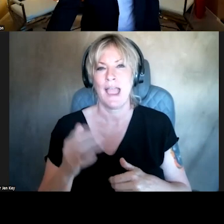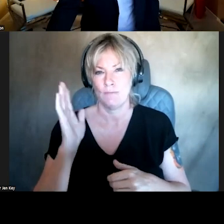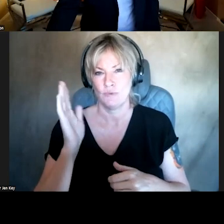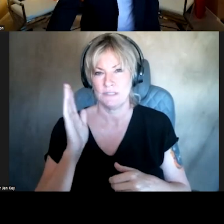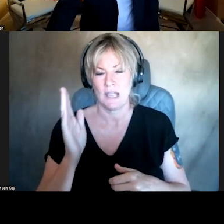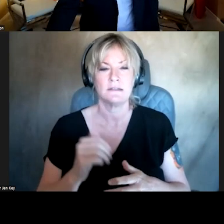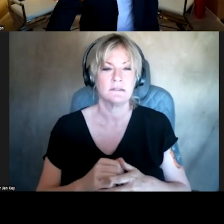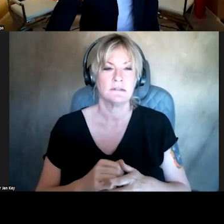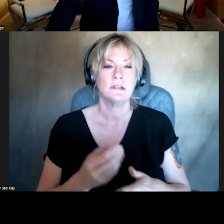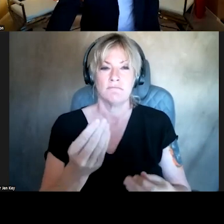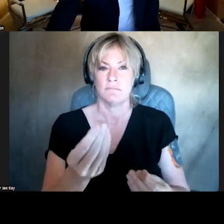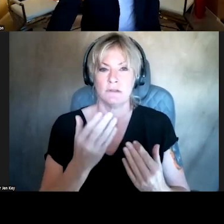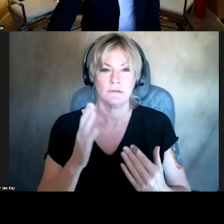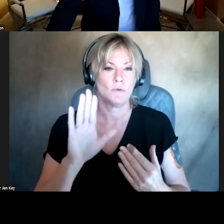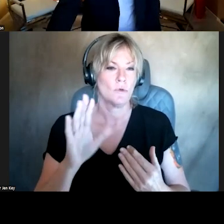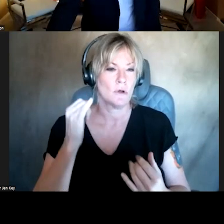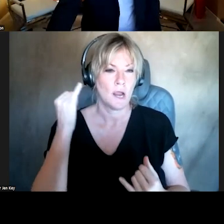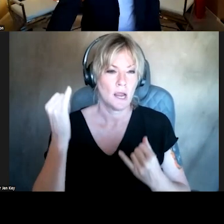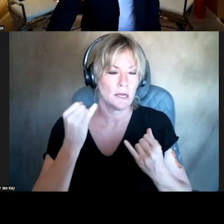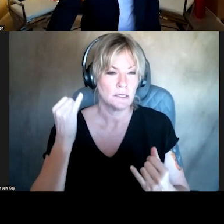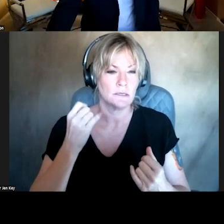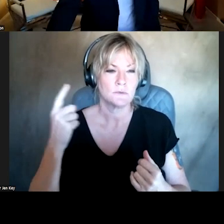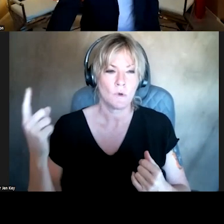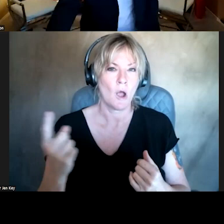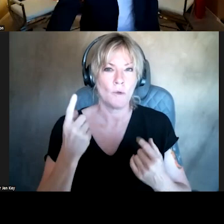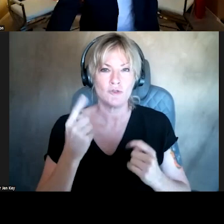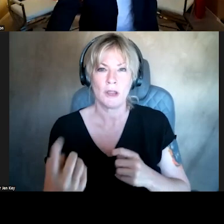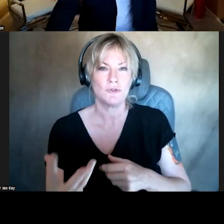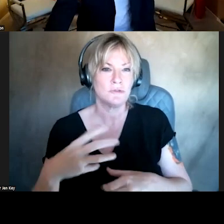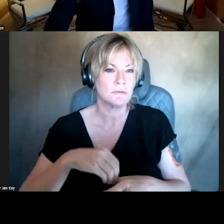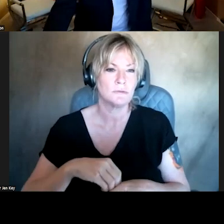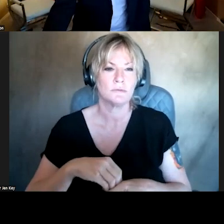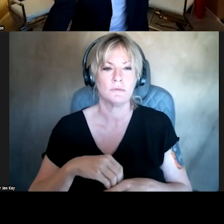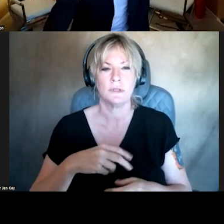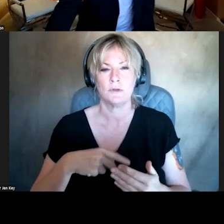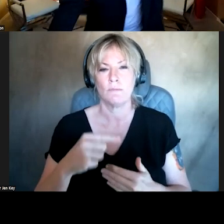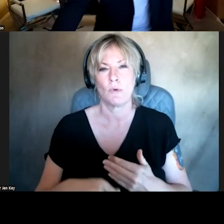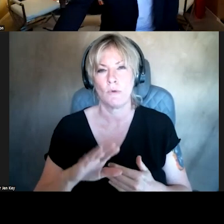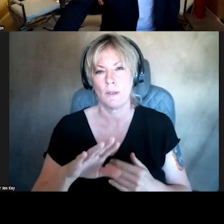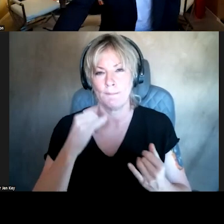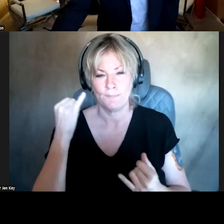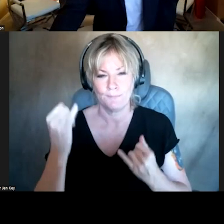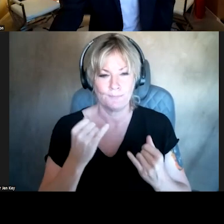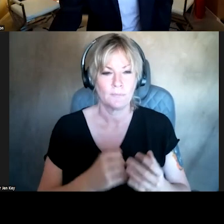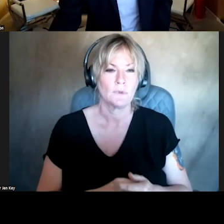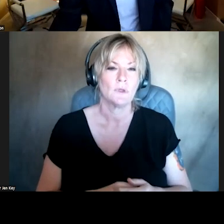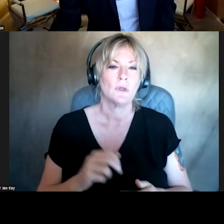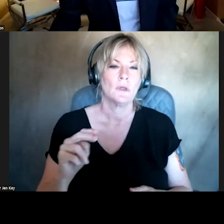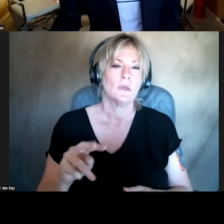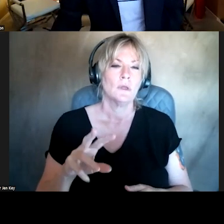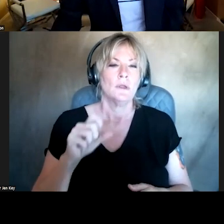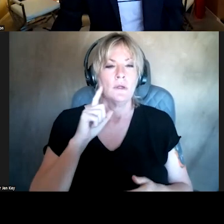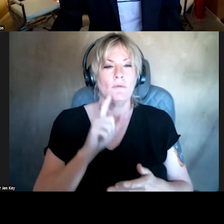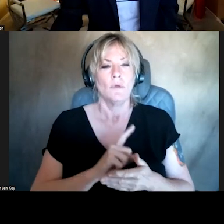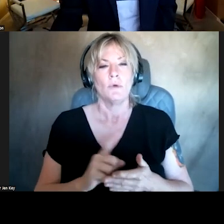your ideas. We're always trying to graft those in to the program. For our news for the week, several of